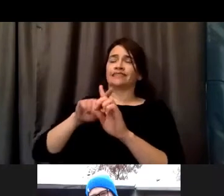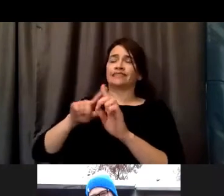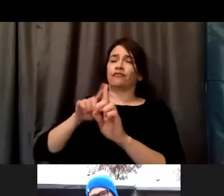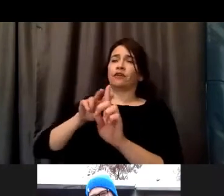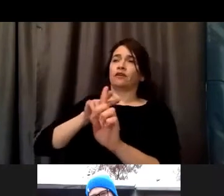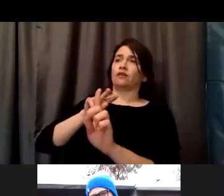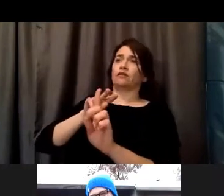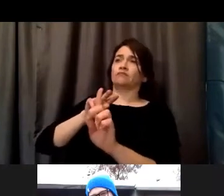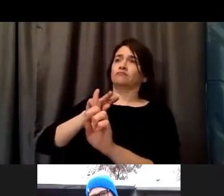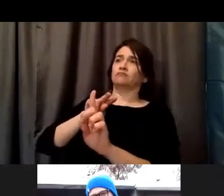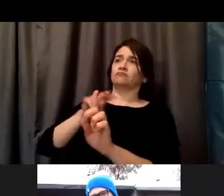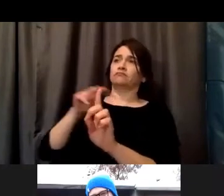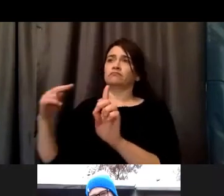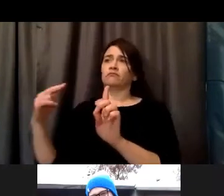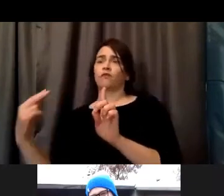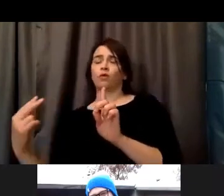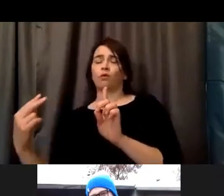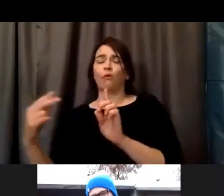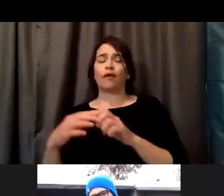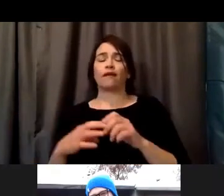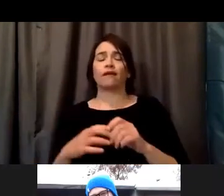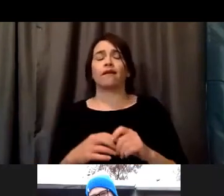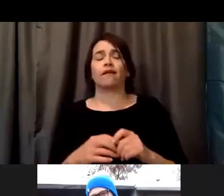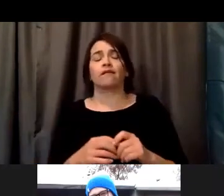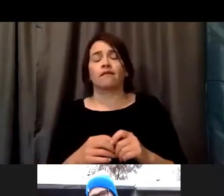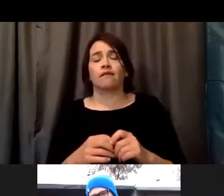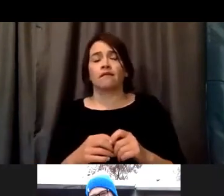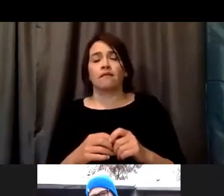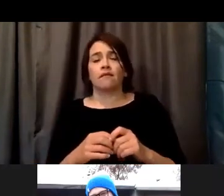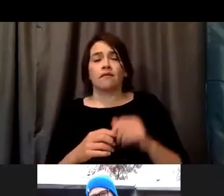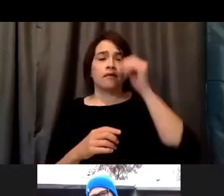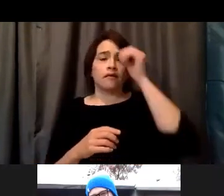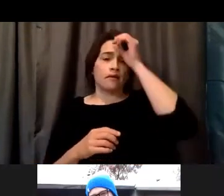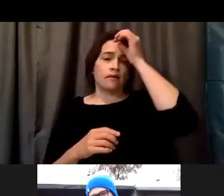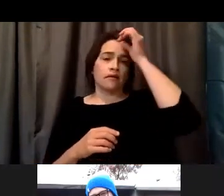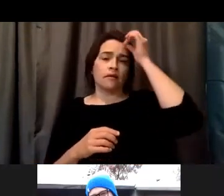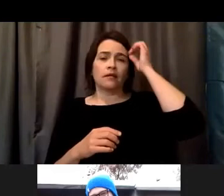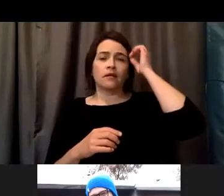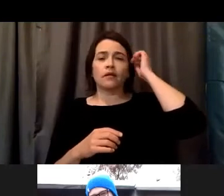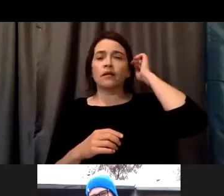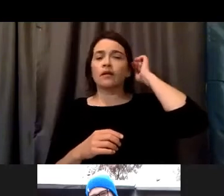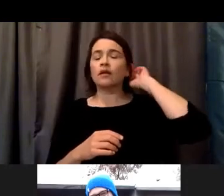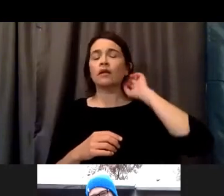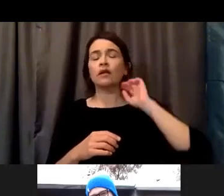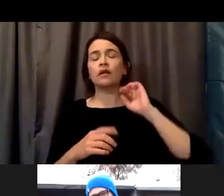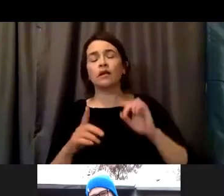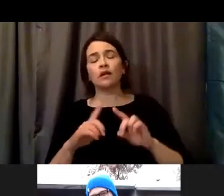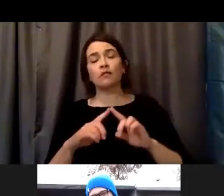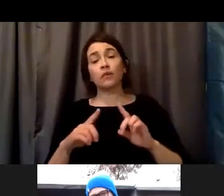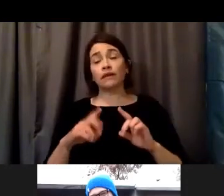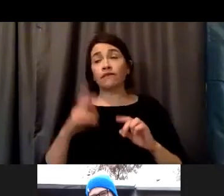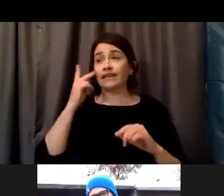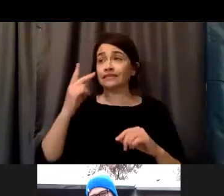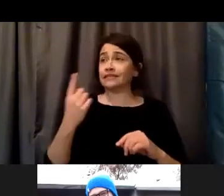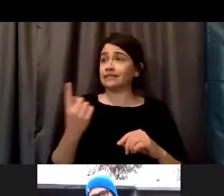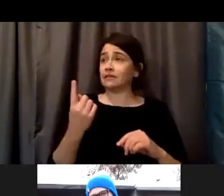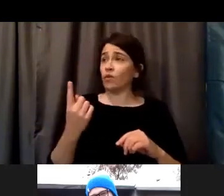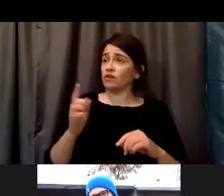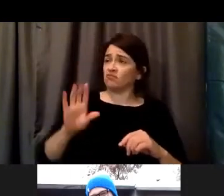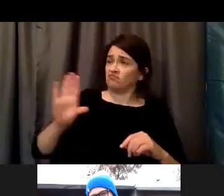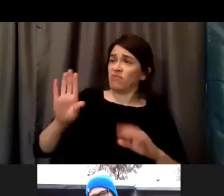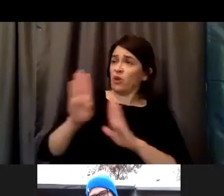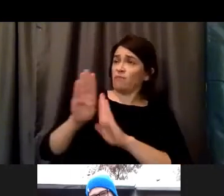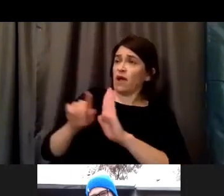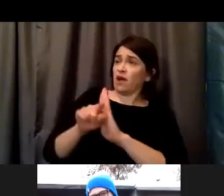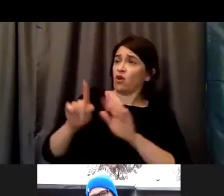Whereas I think before, when you look at, or when I look at someone that who has a different background, for me. I look at them as,